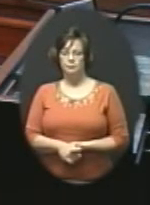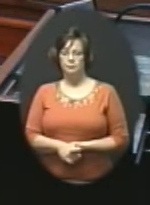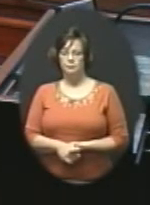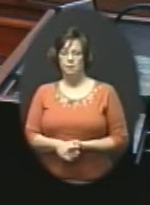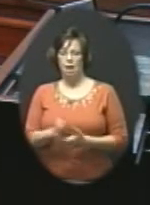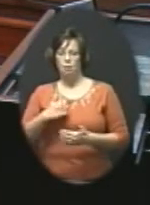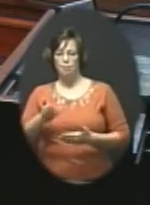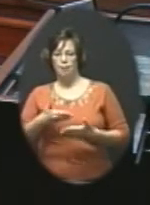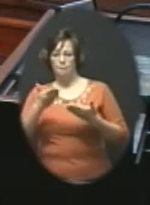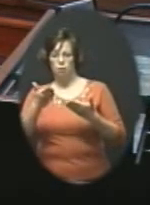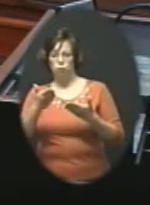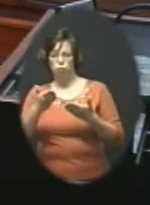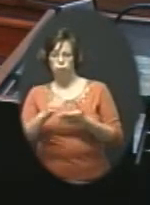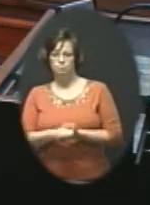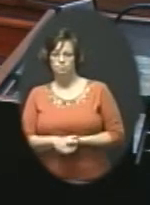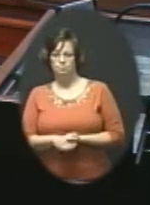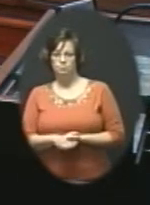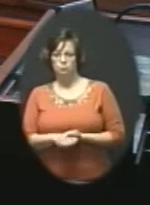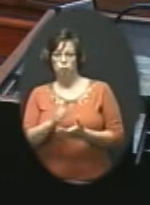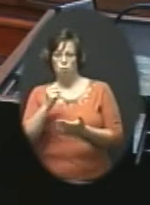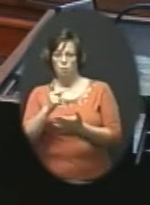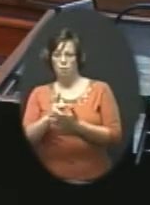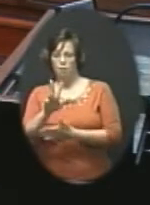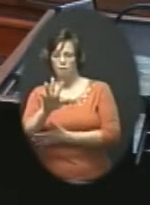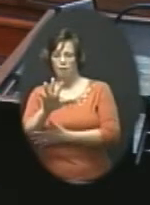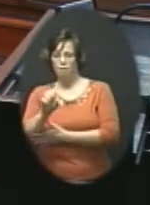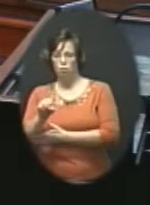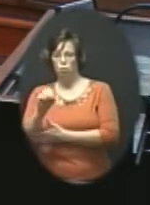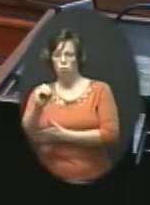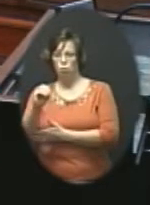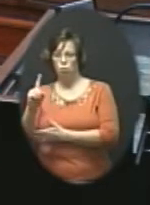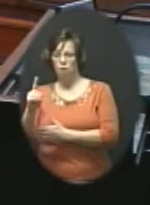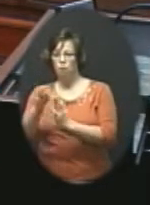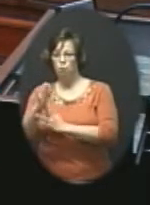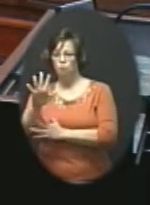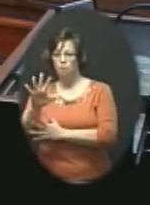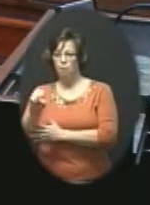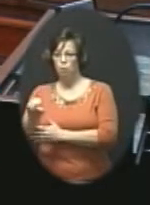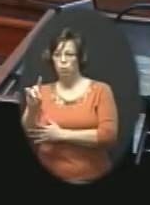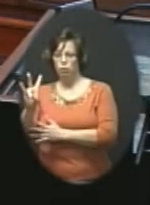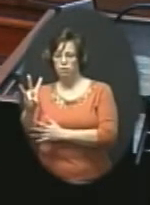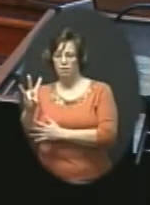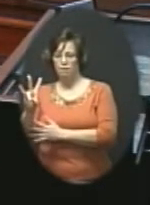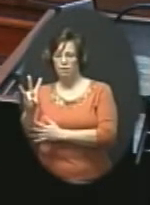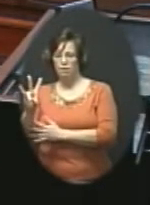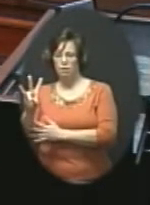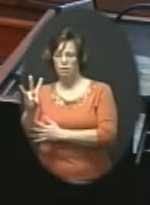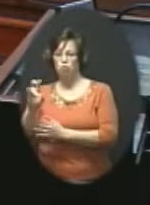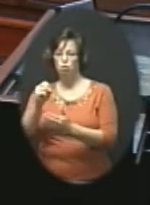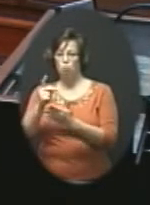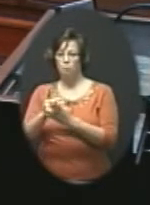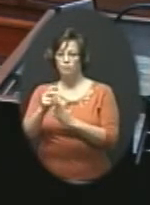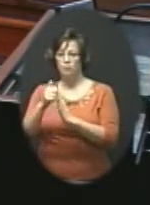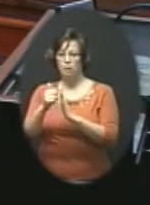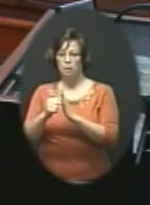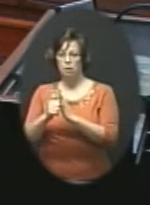I'll make a motion to approve 5.01 through 5.07, to approve the